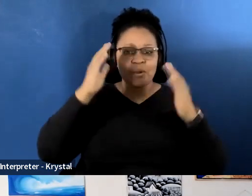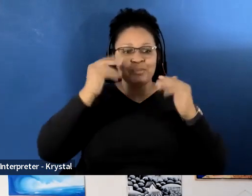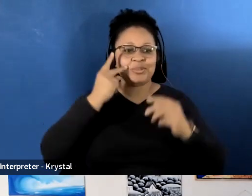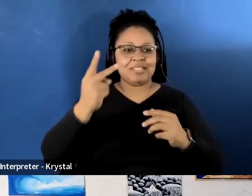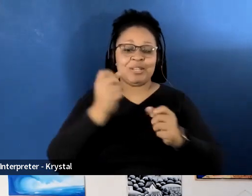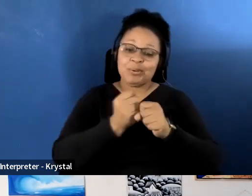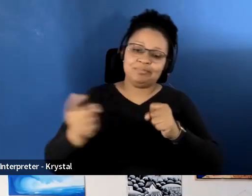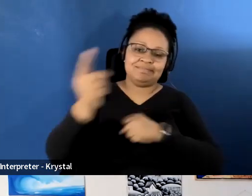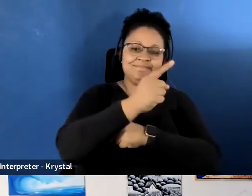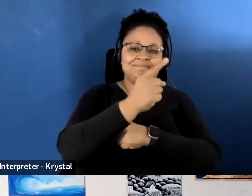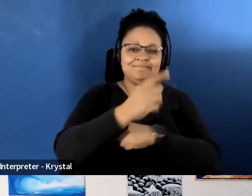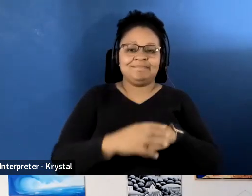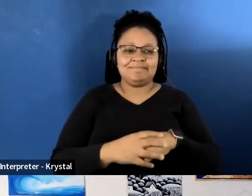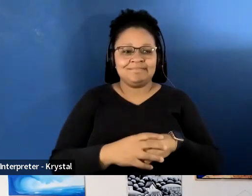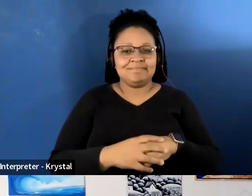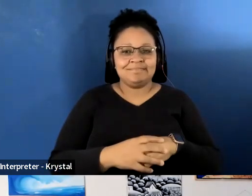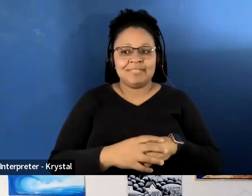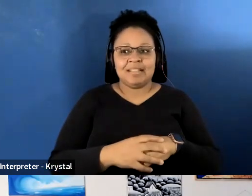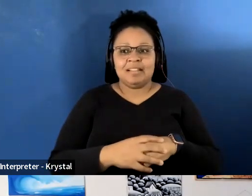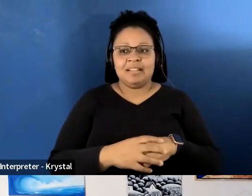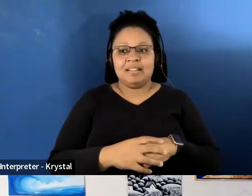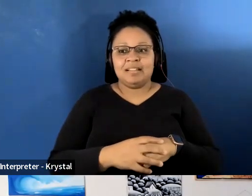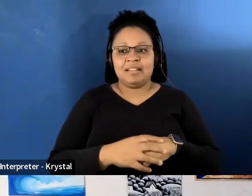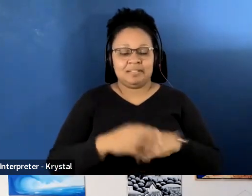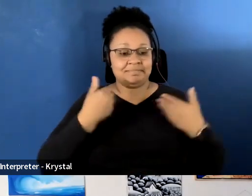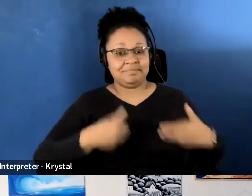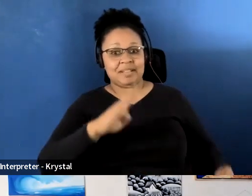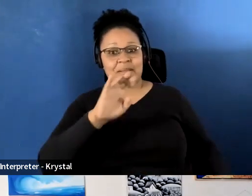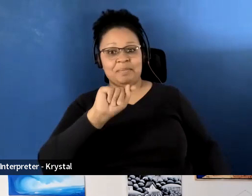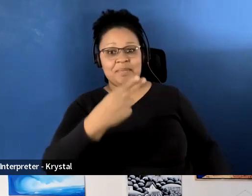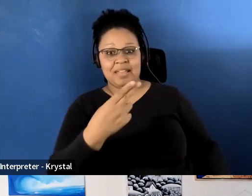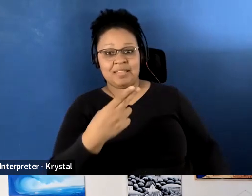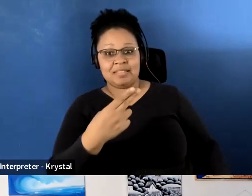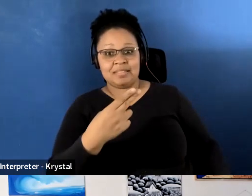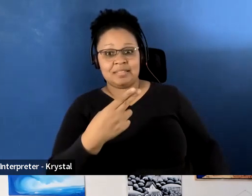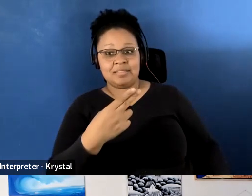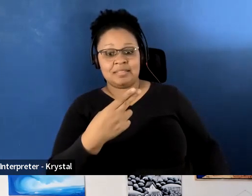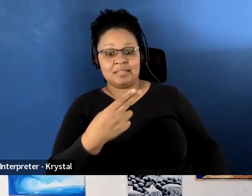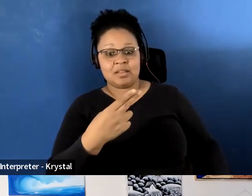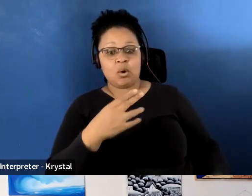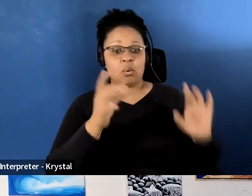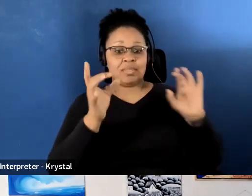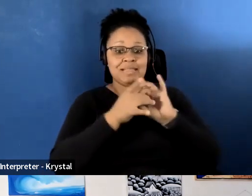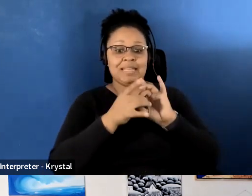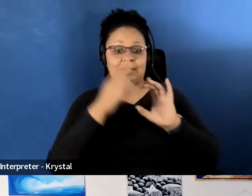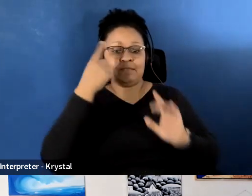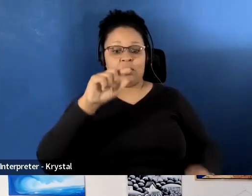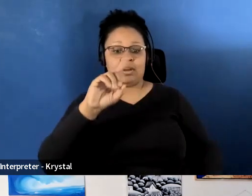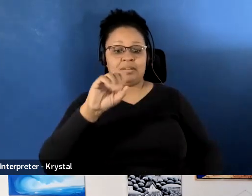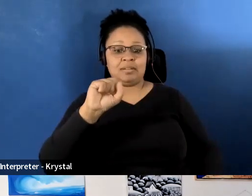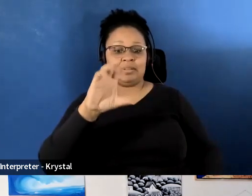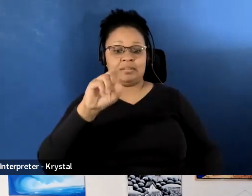you again next year. And Oh, thank you. is in the chat.